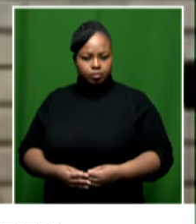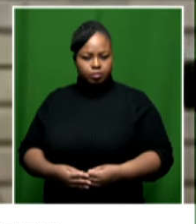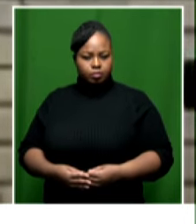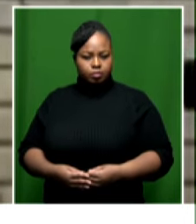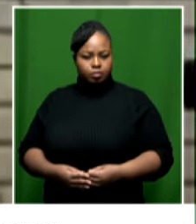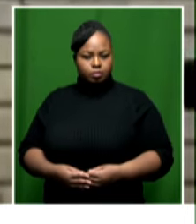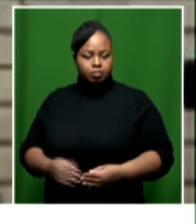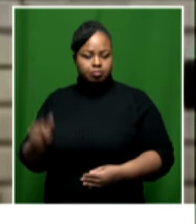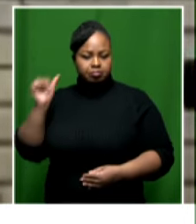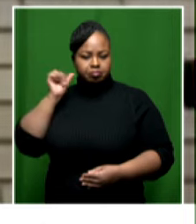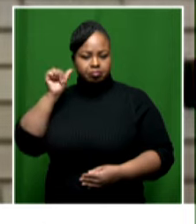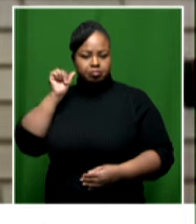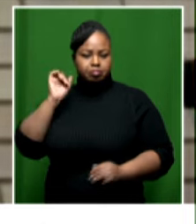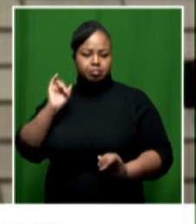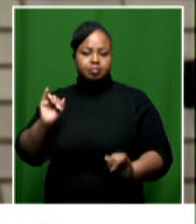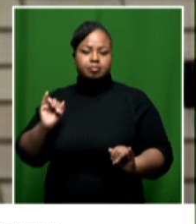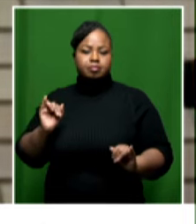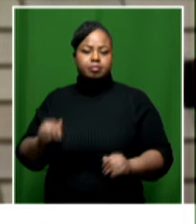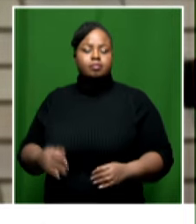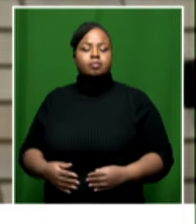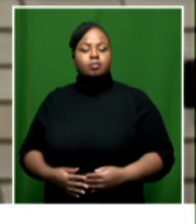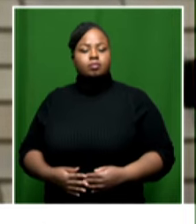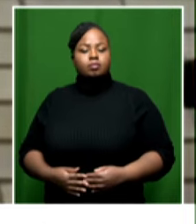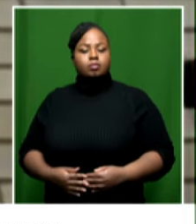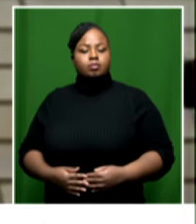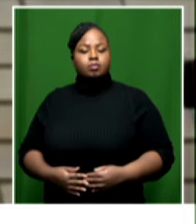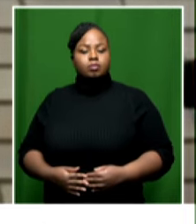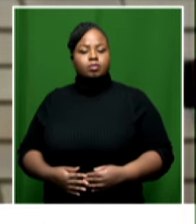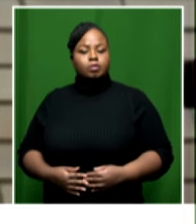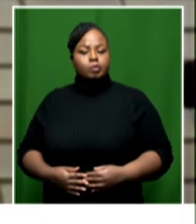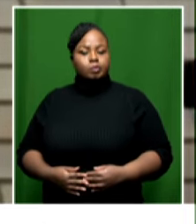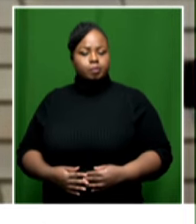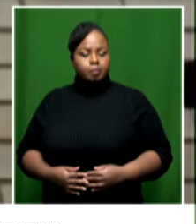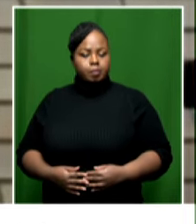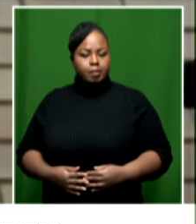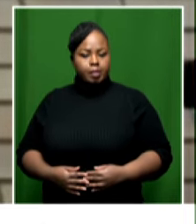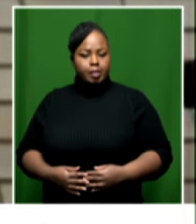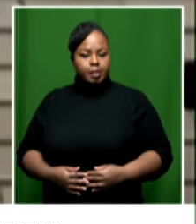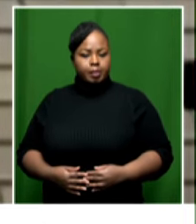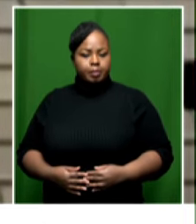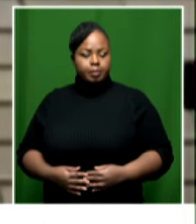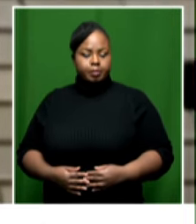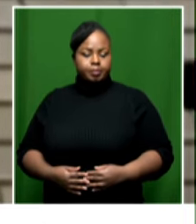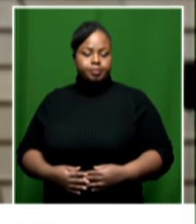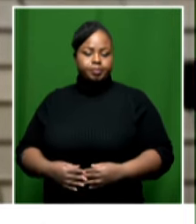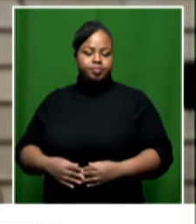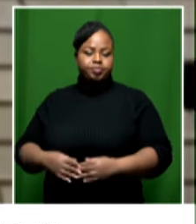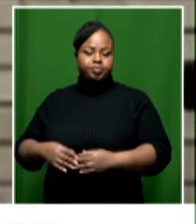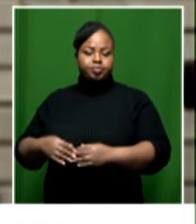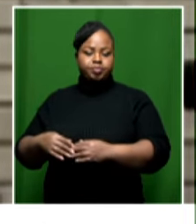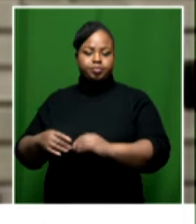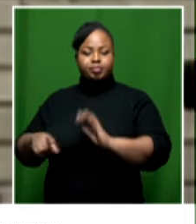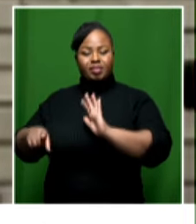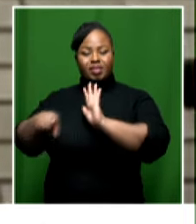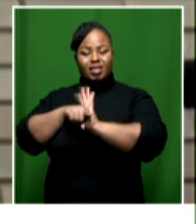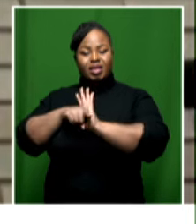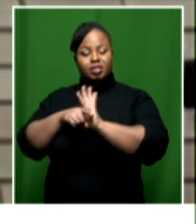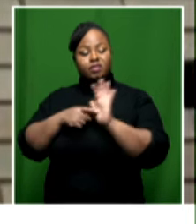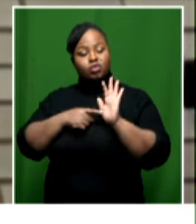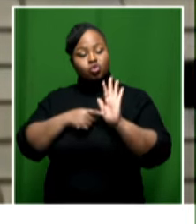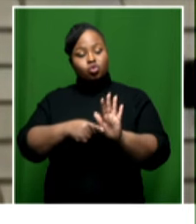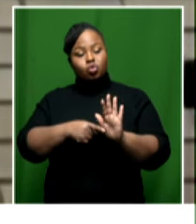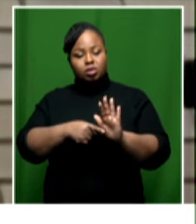which taints the legitimacy or legality of the order and negatively implicates the impartiality of